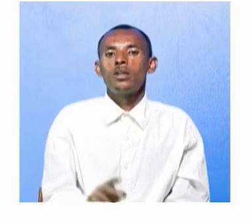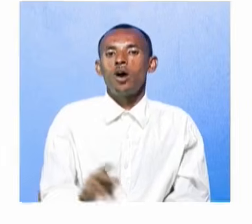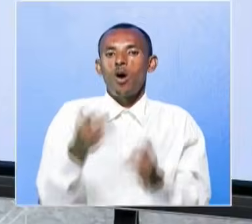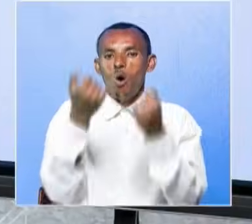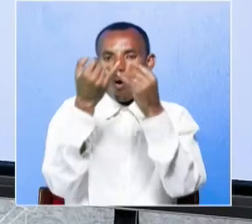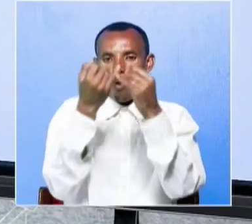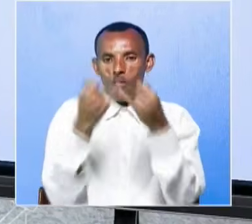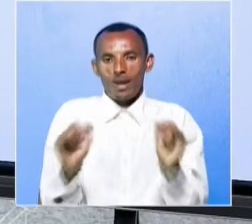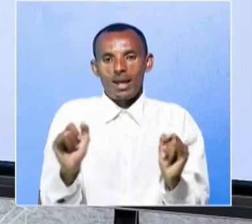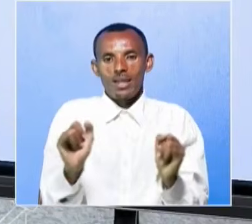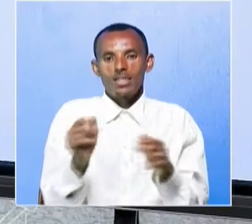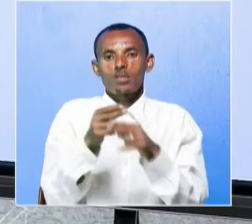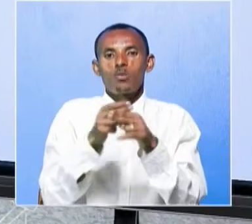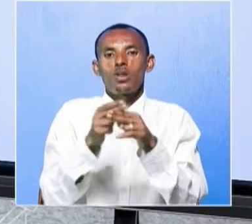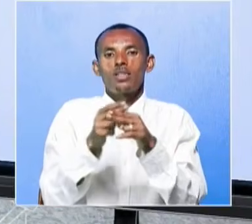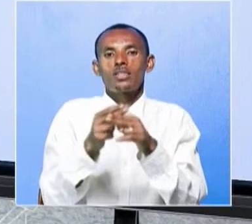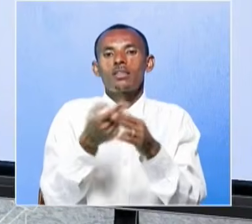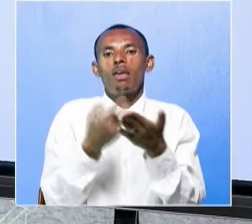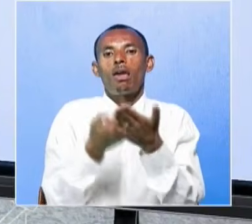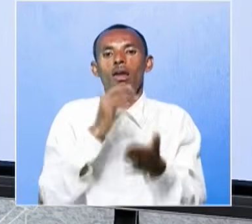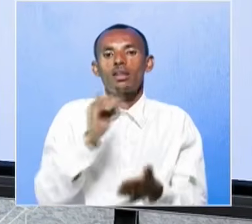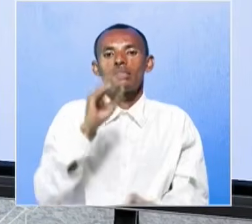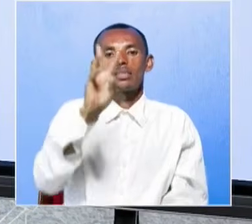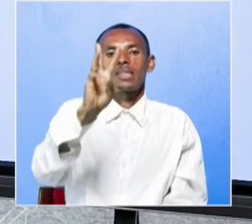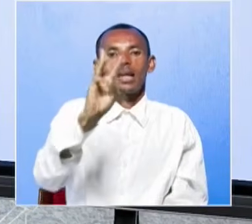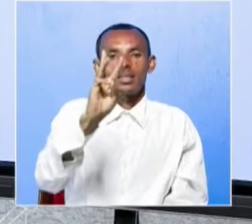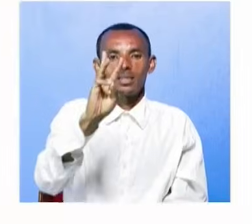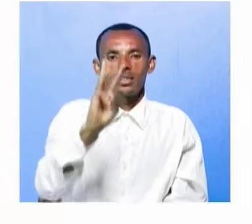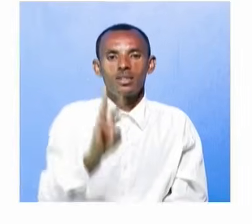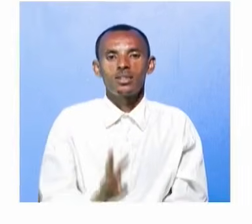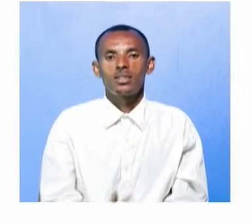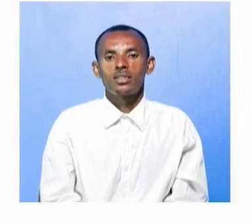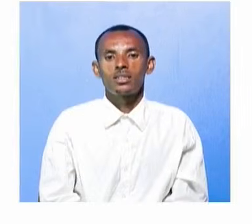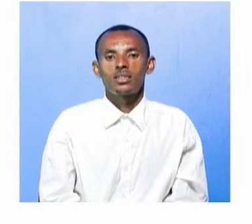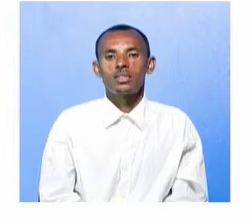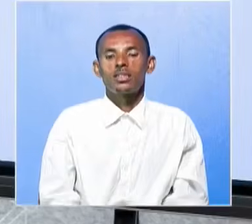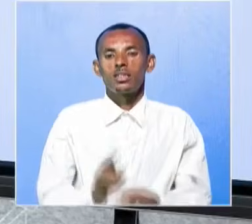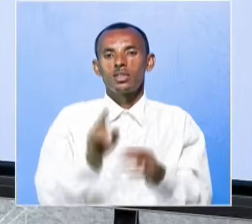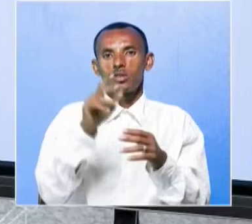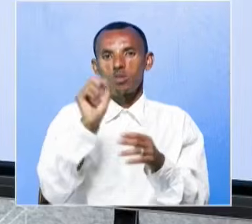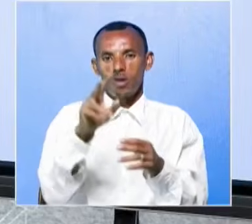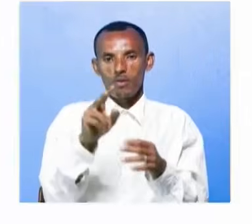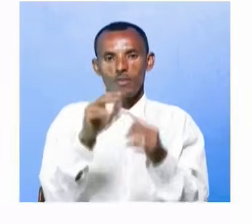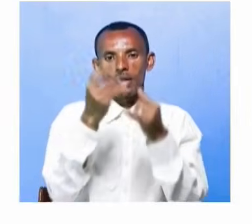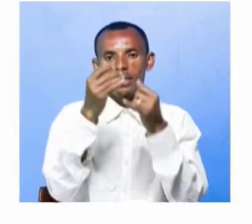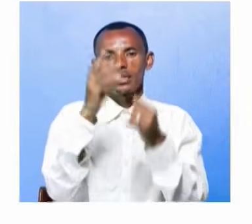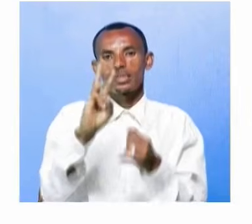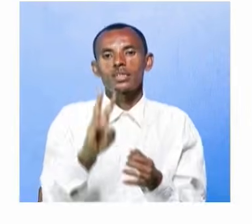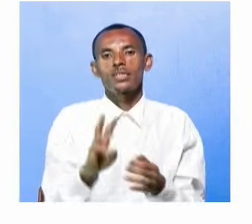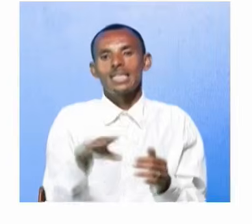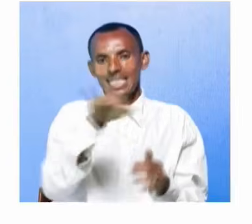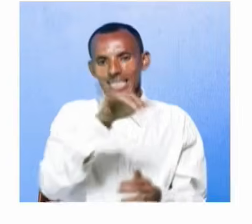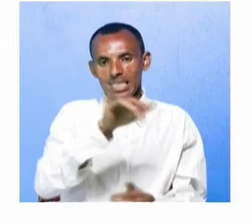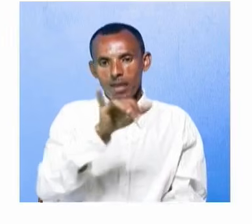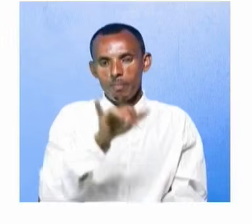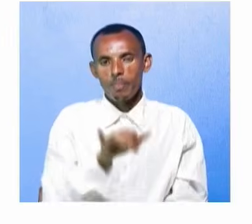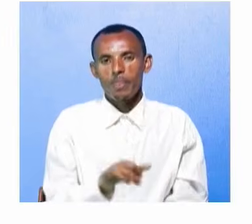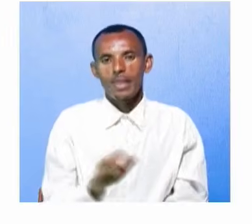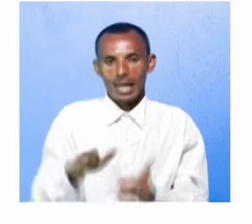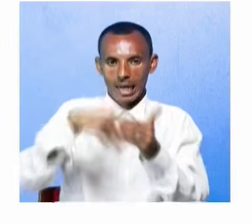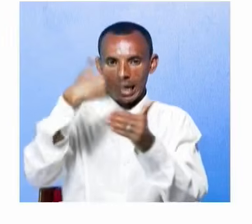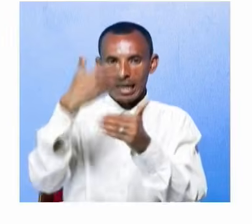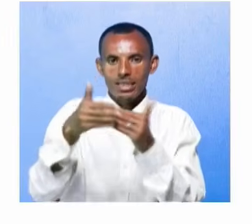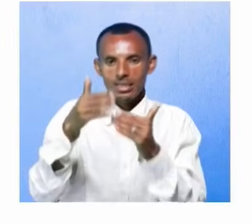over the smallest one here is 6. 12 over 6 must be the same as the next side,